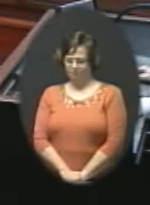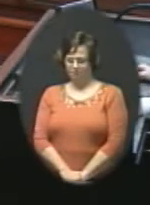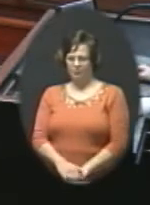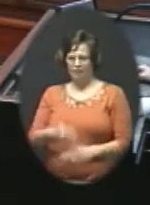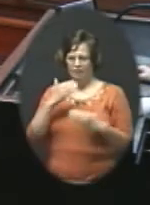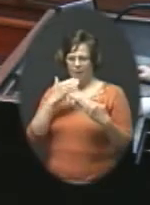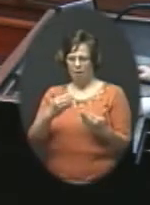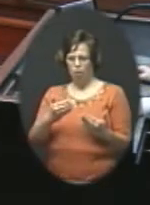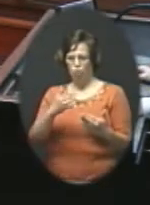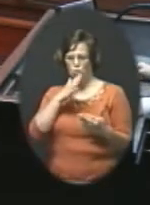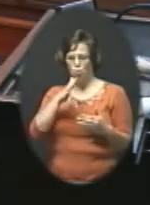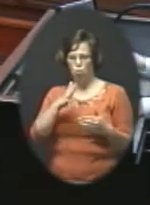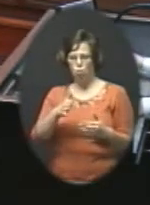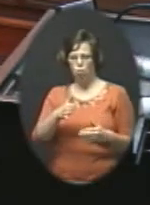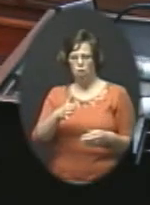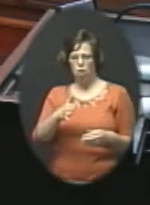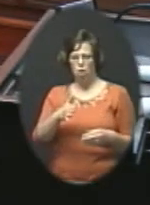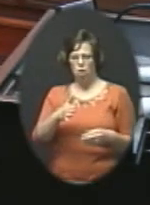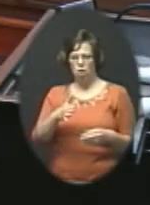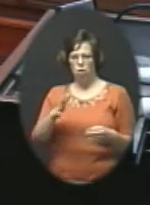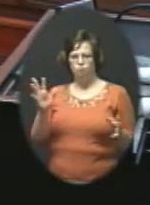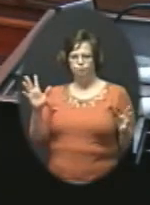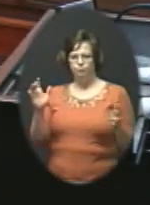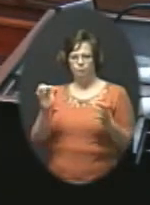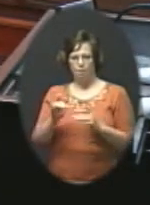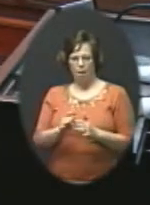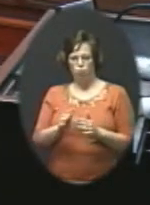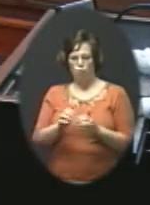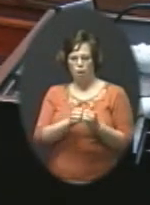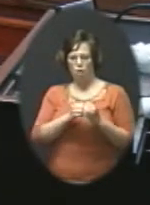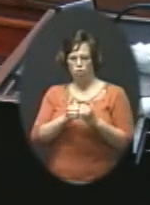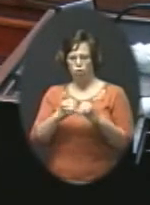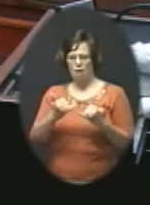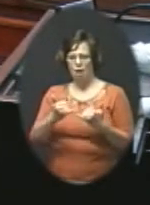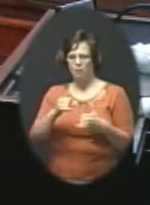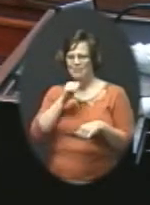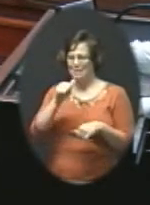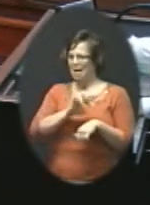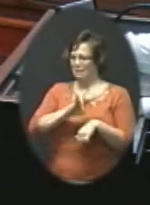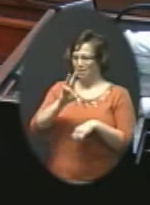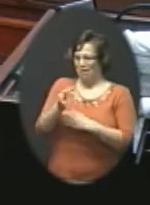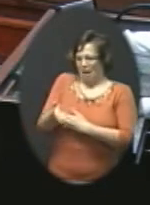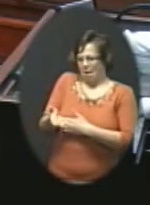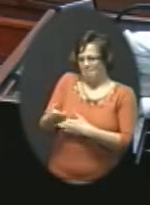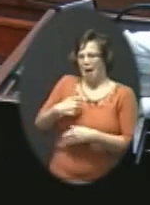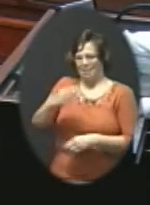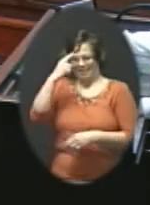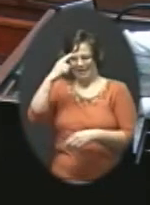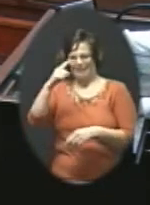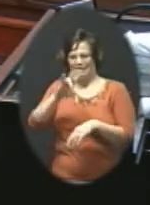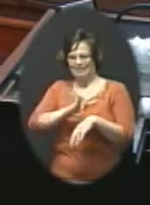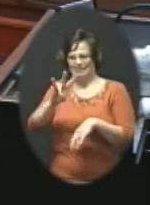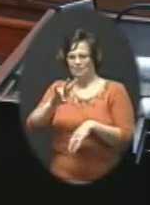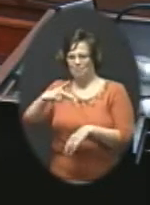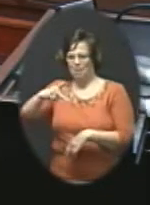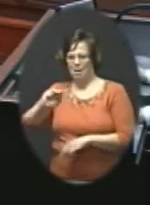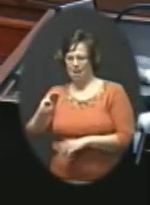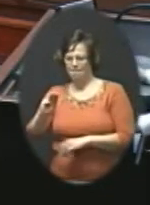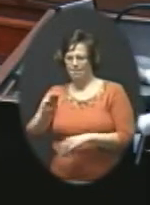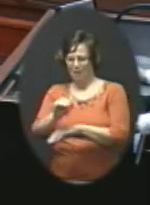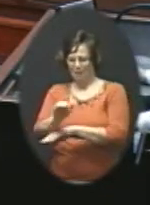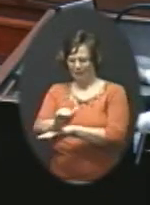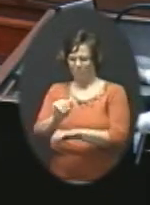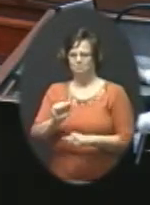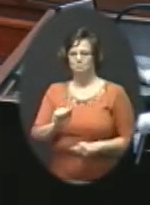Thank you. We will reconvene at this time, and it's not 7 a.m. I believe it'll be 7 p.m. This